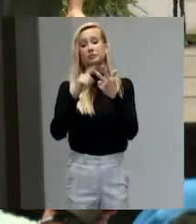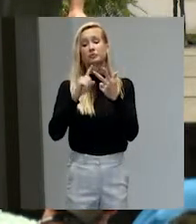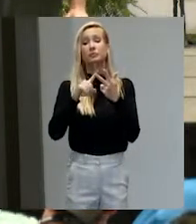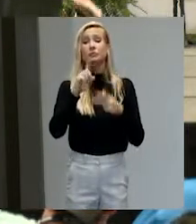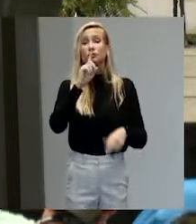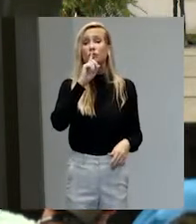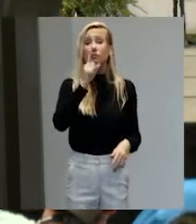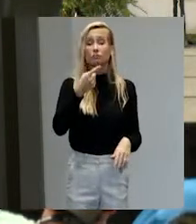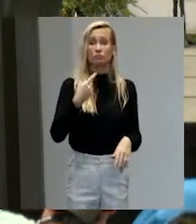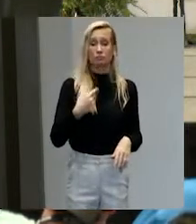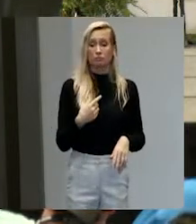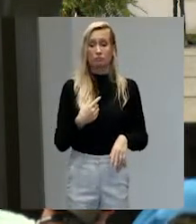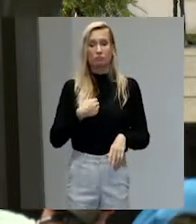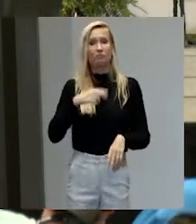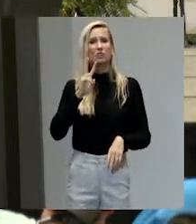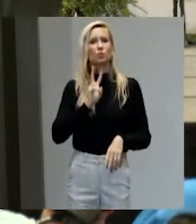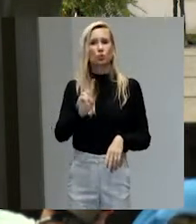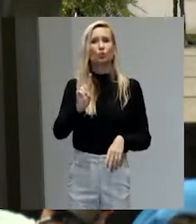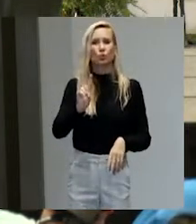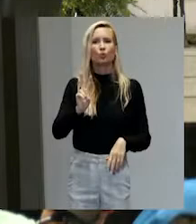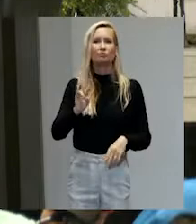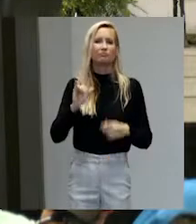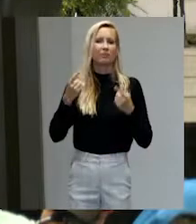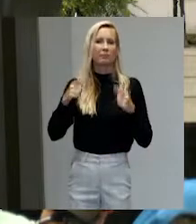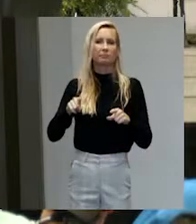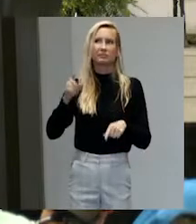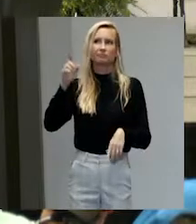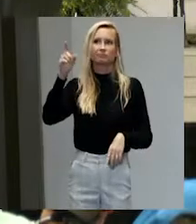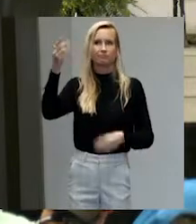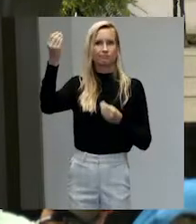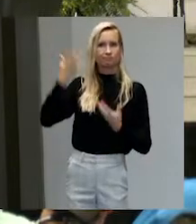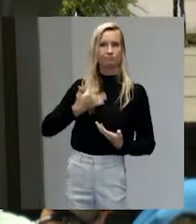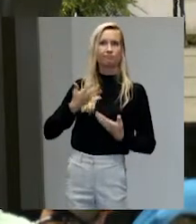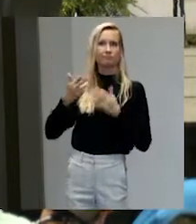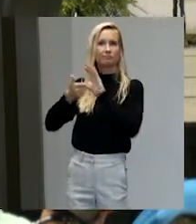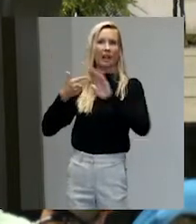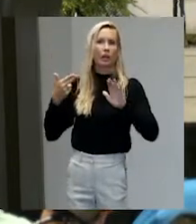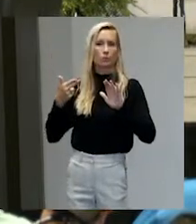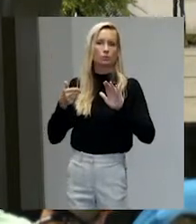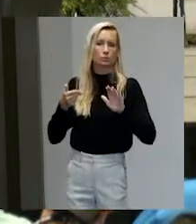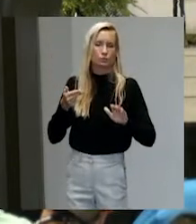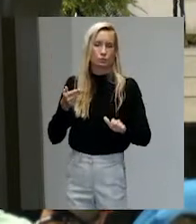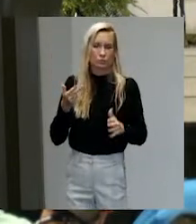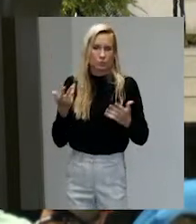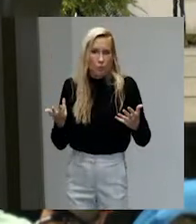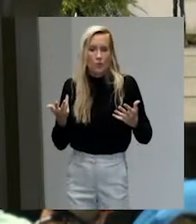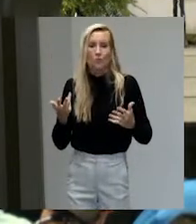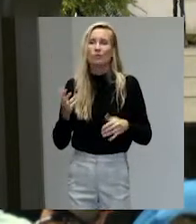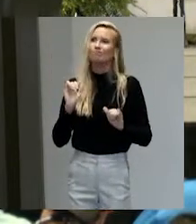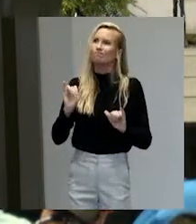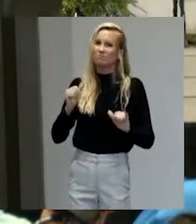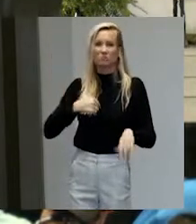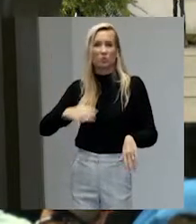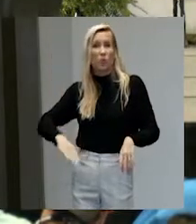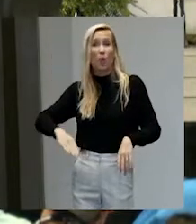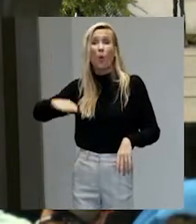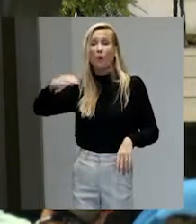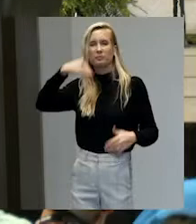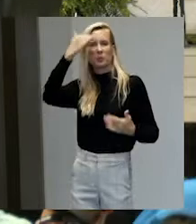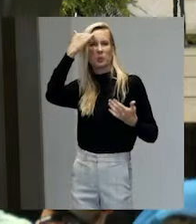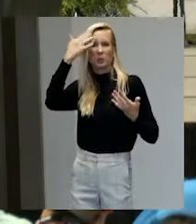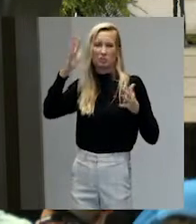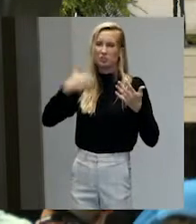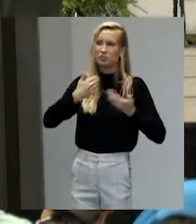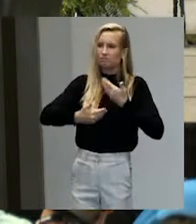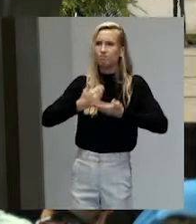of, like, just my whole life, I've sort of related to being on the spectrum, and all that stuff. And when I started acting, I